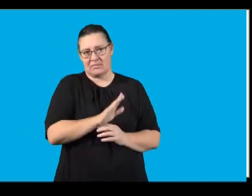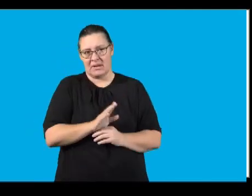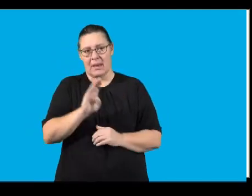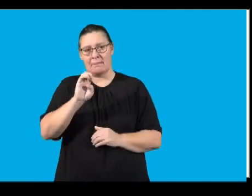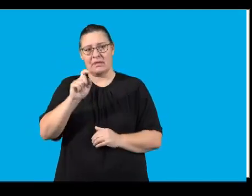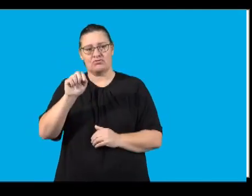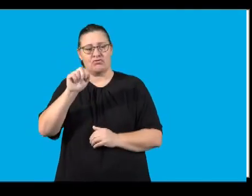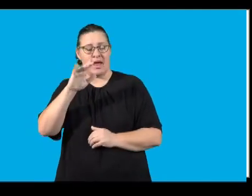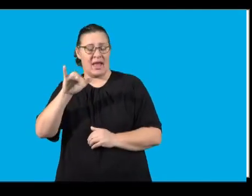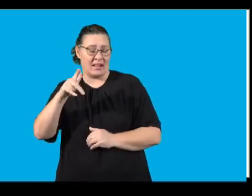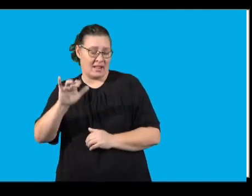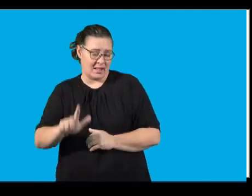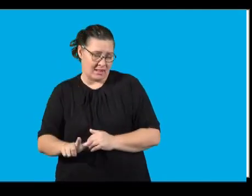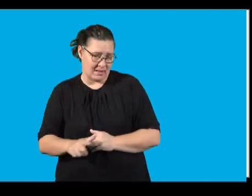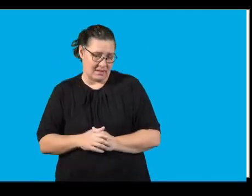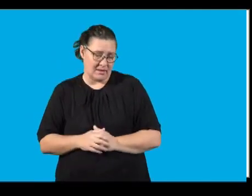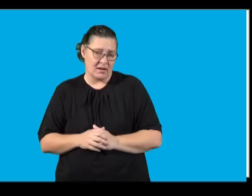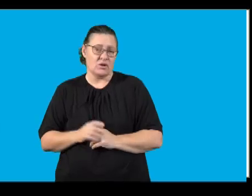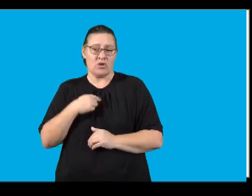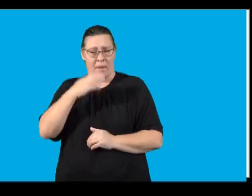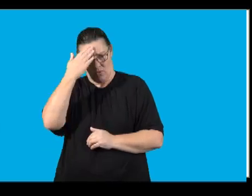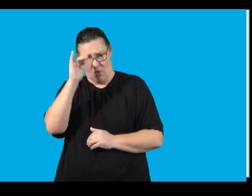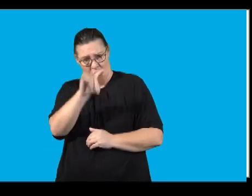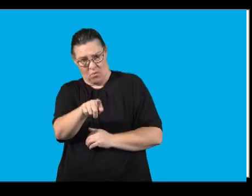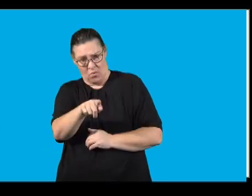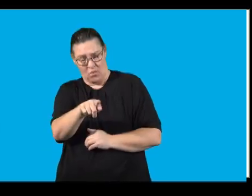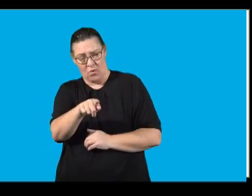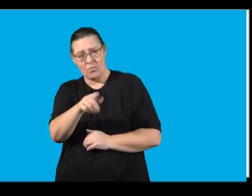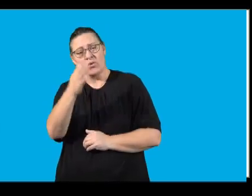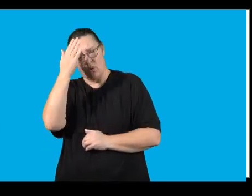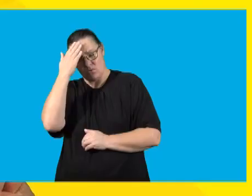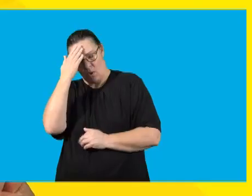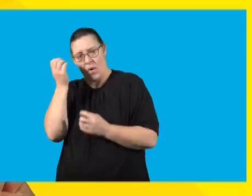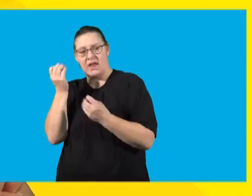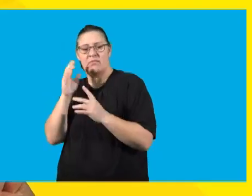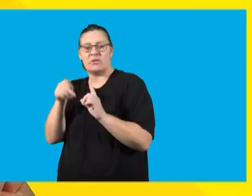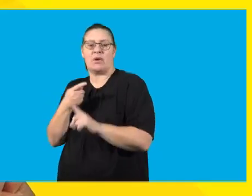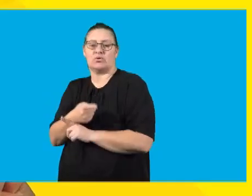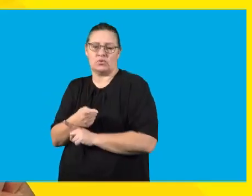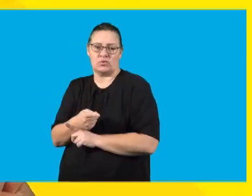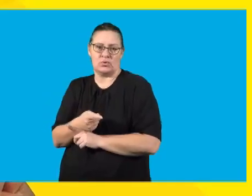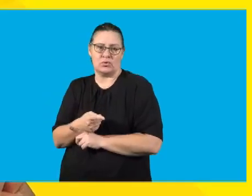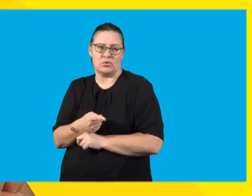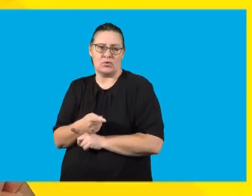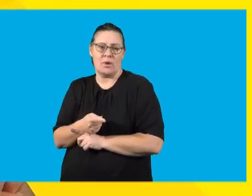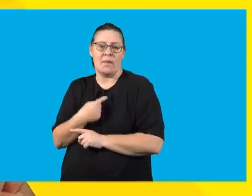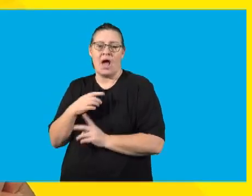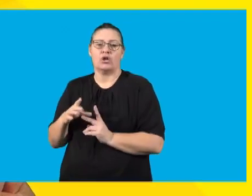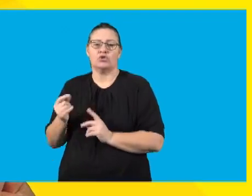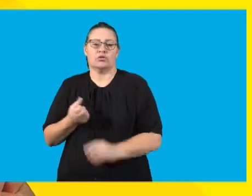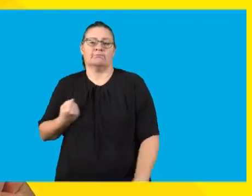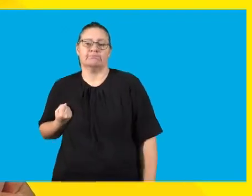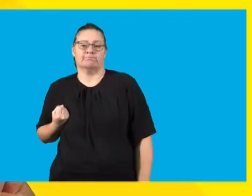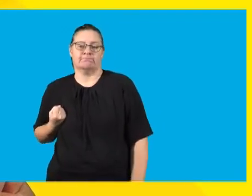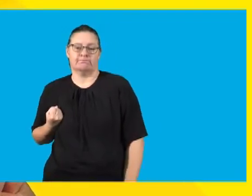betrayal. And let's understand betrayal. So I know you, all right? I also know information about you, but I